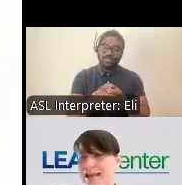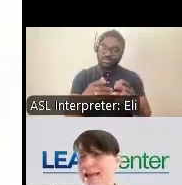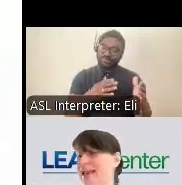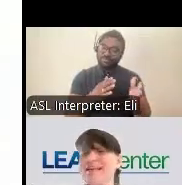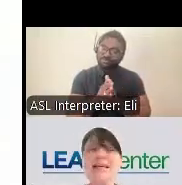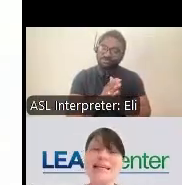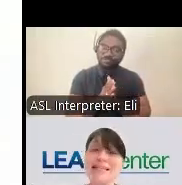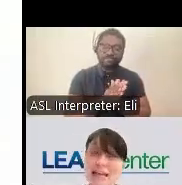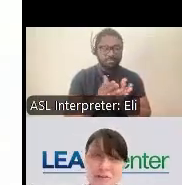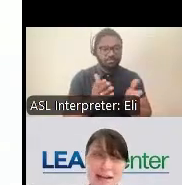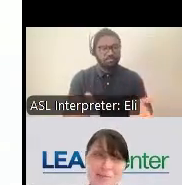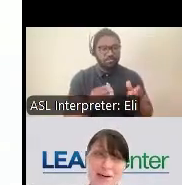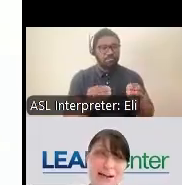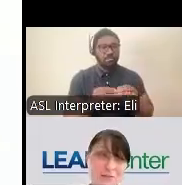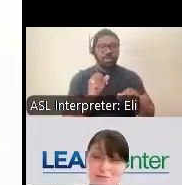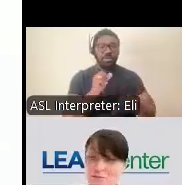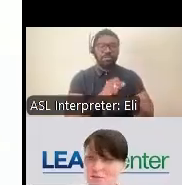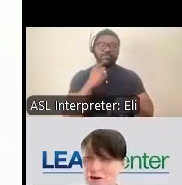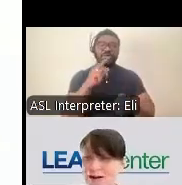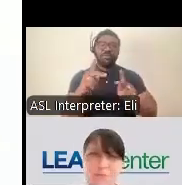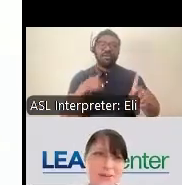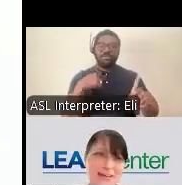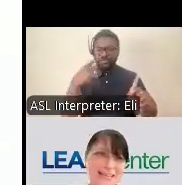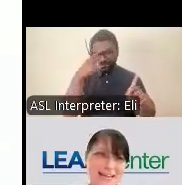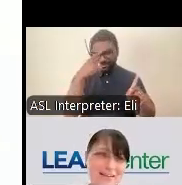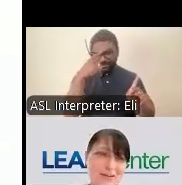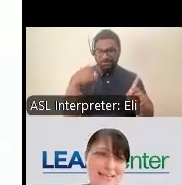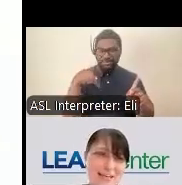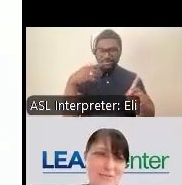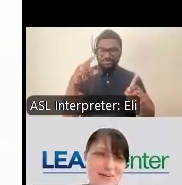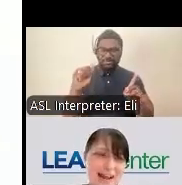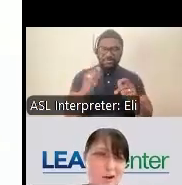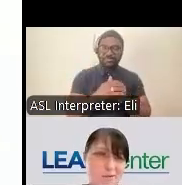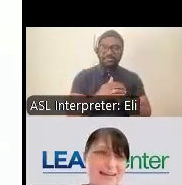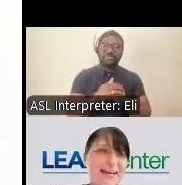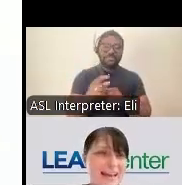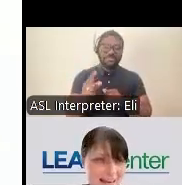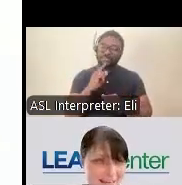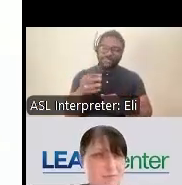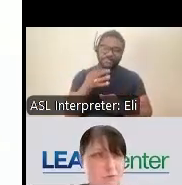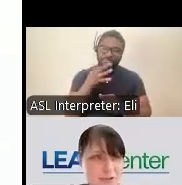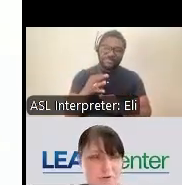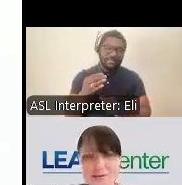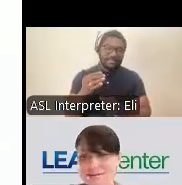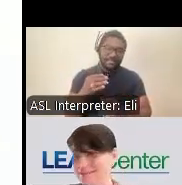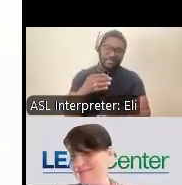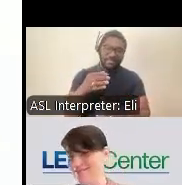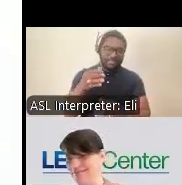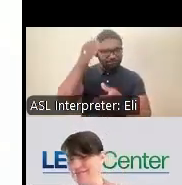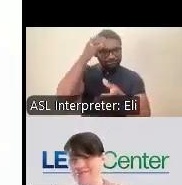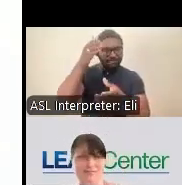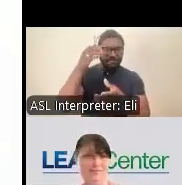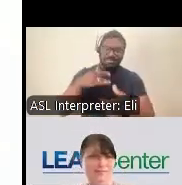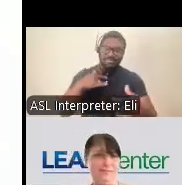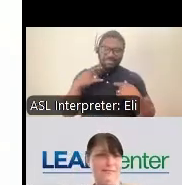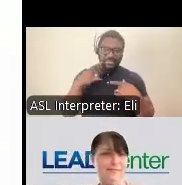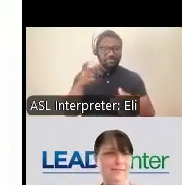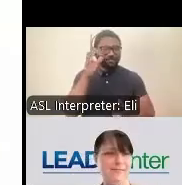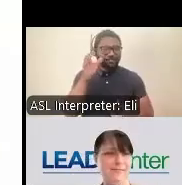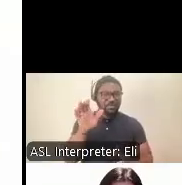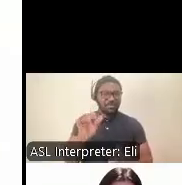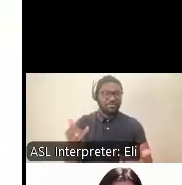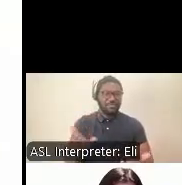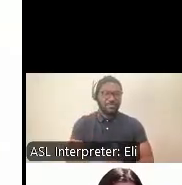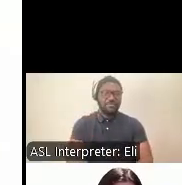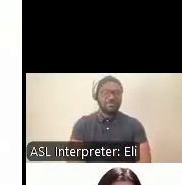conditions. Annie is definitely an expert. I have learned from her, and I'm really excited that you'll get to hear from her now. Annie, the floor is yours. Thank you